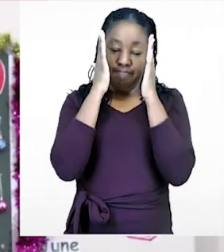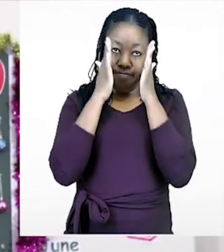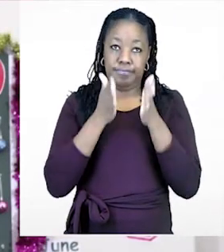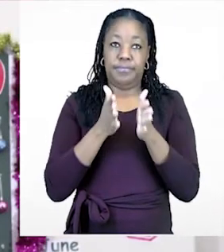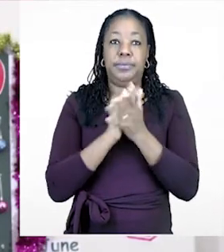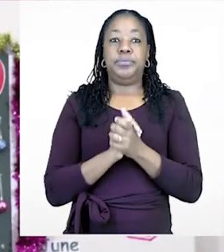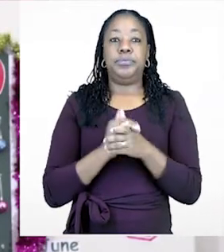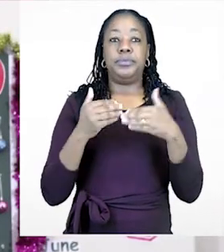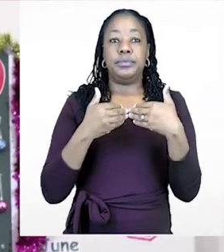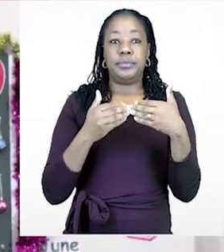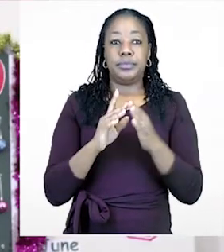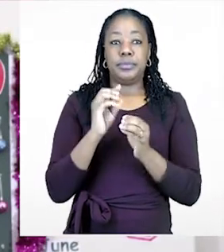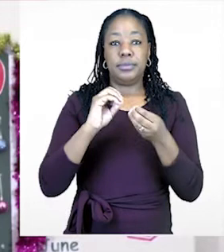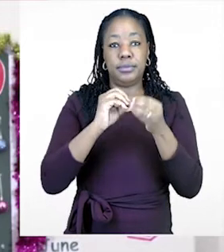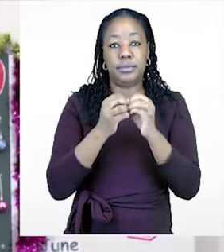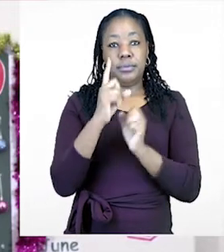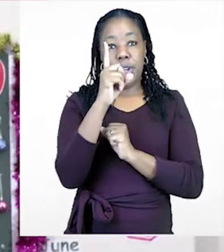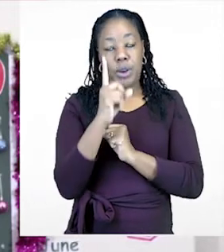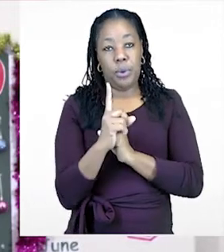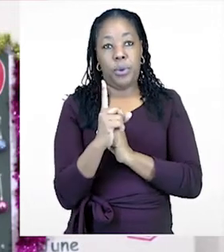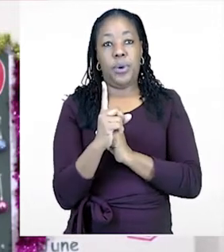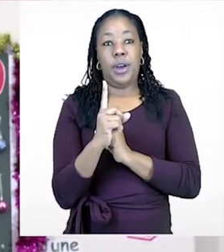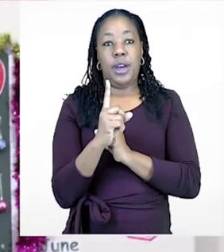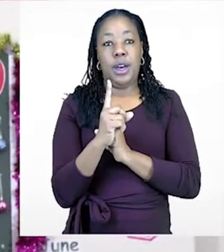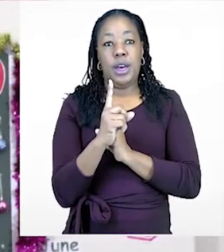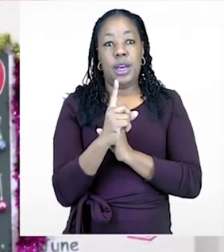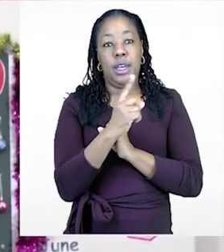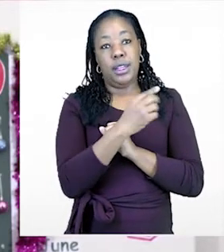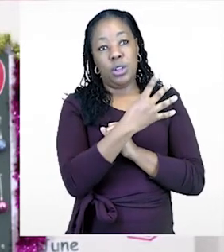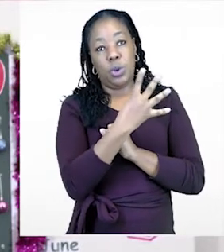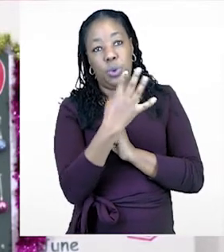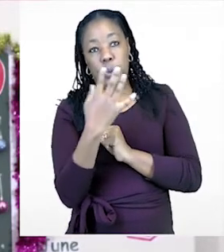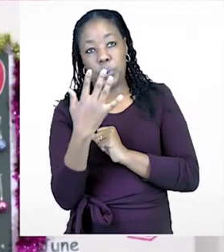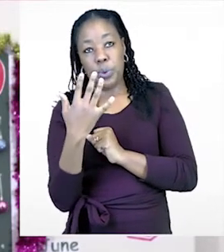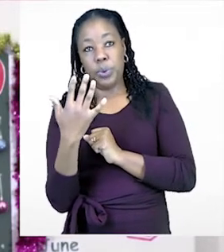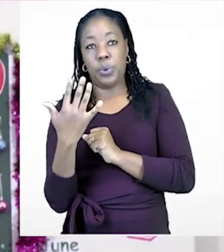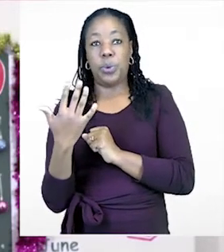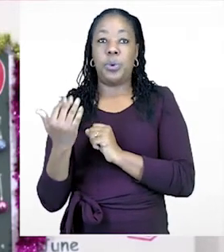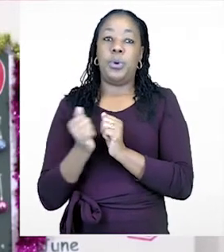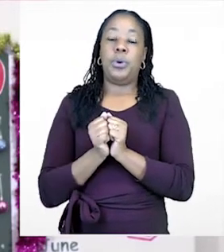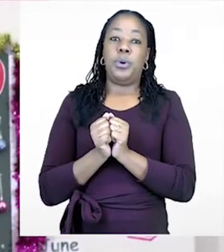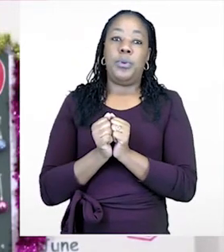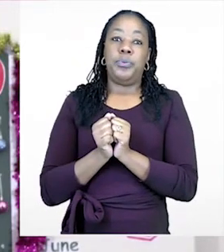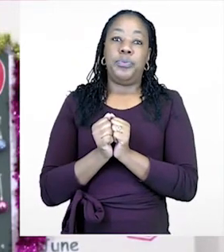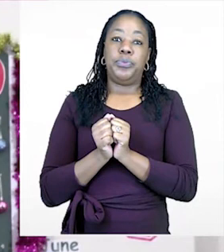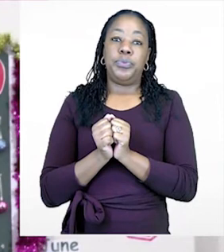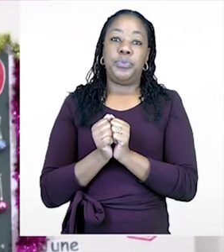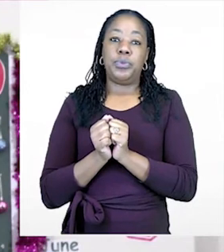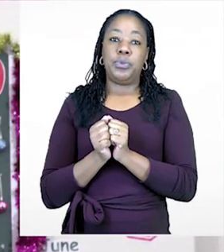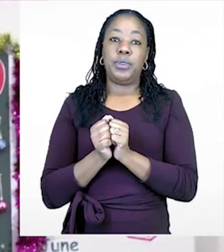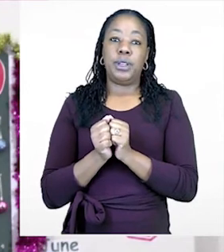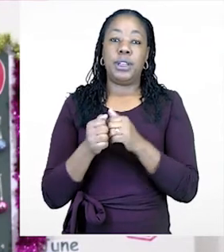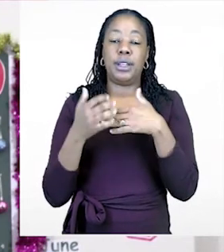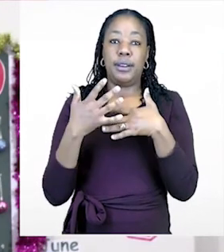the first box, number 1, going all the way down until you are able to complete all the boxes.